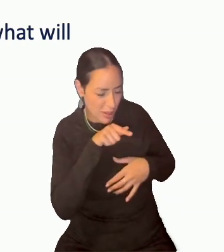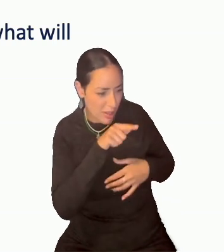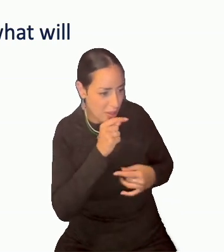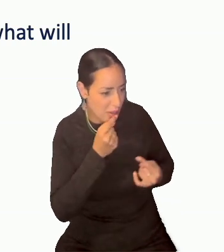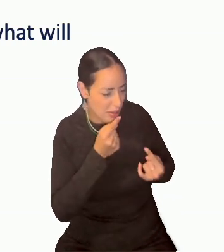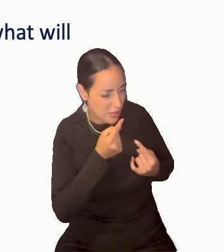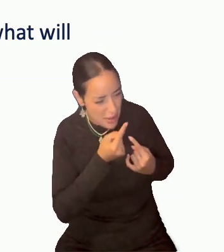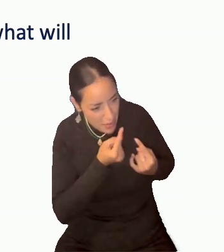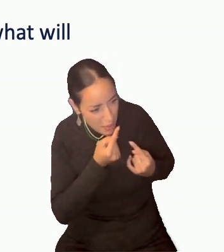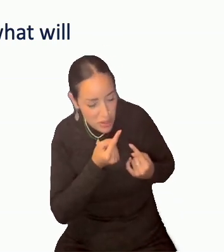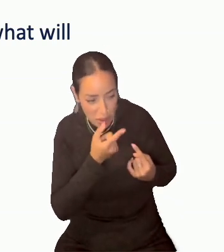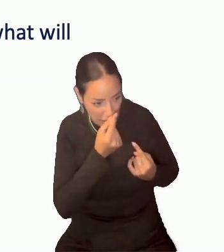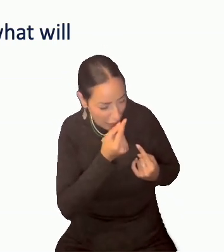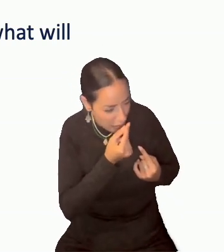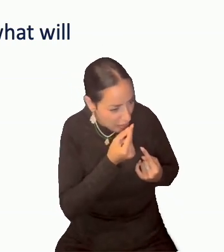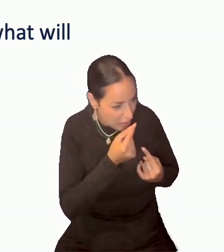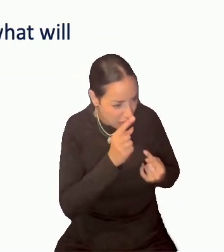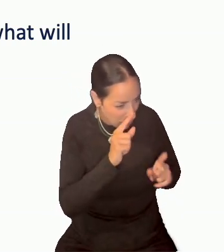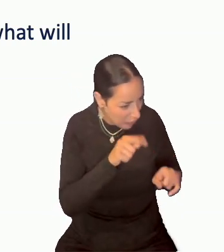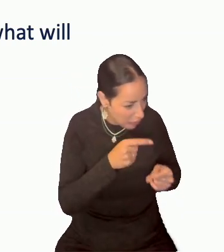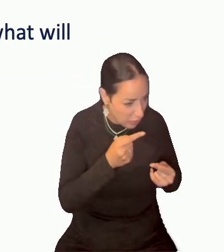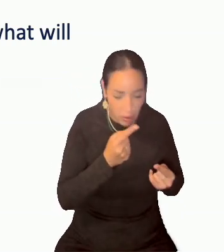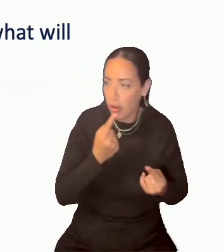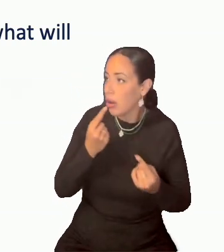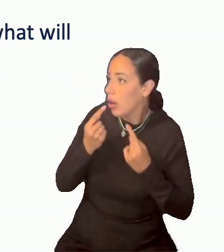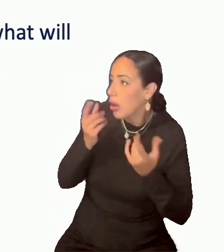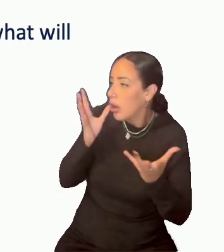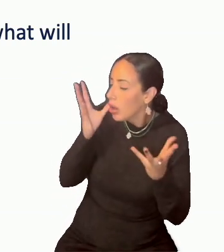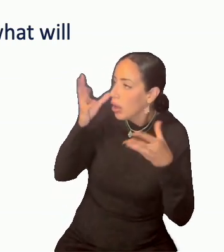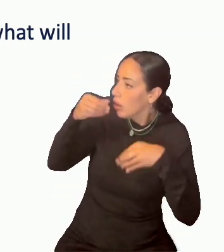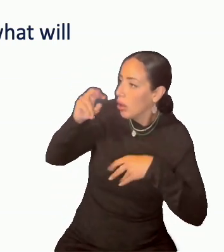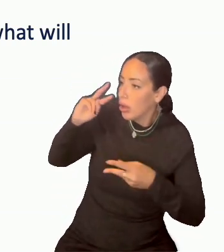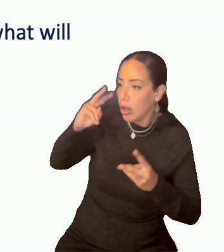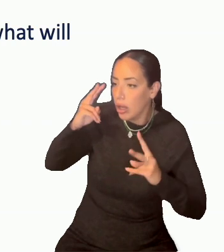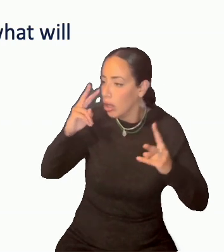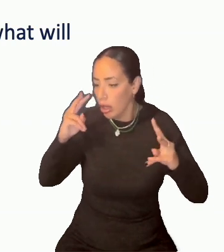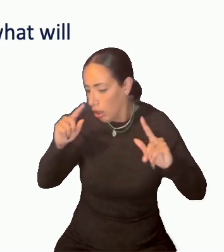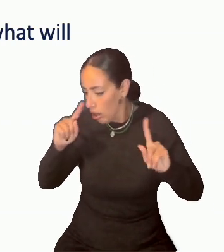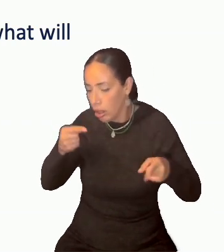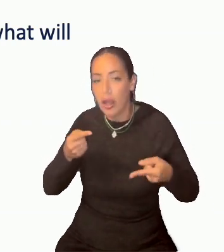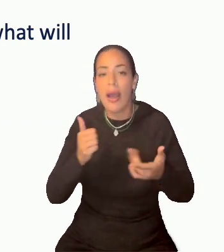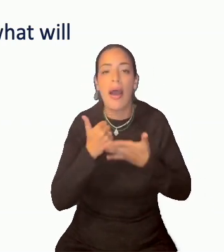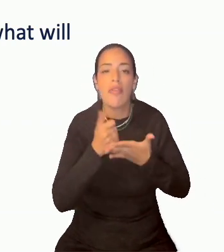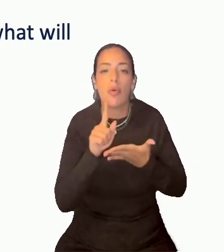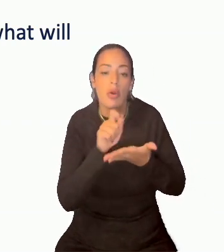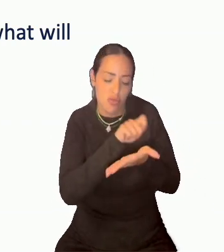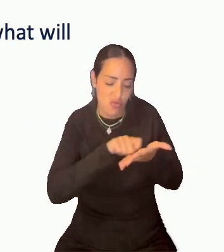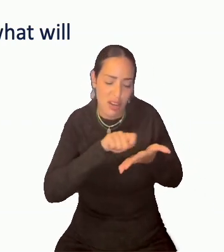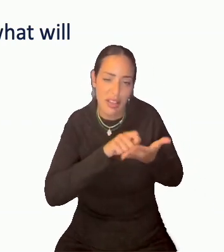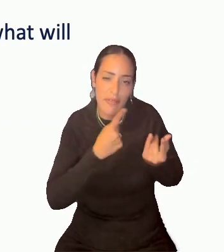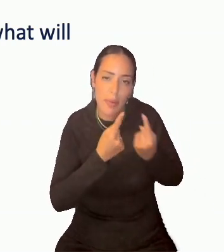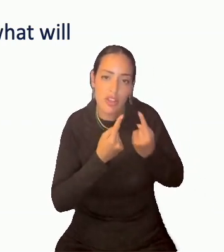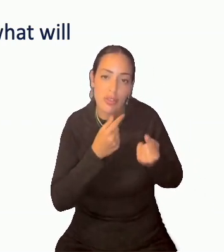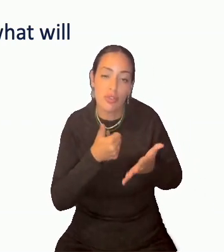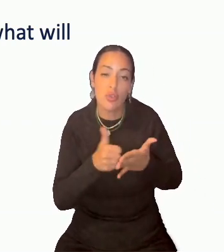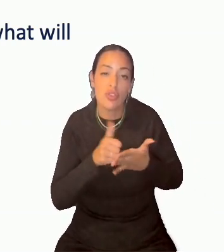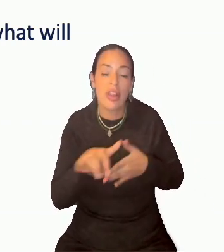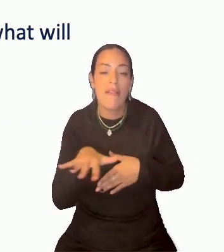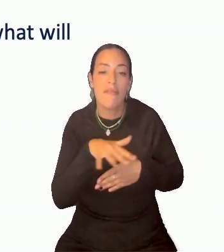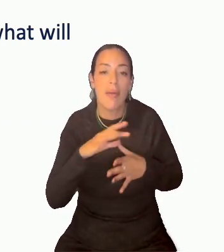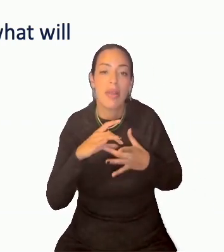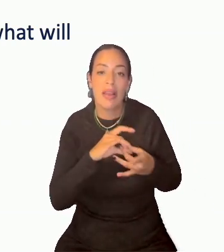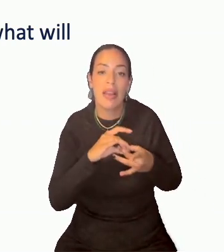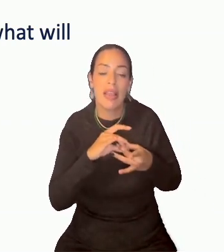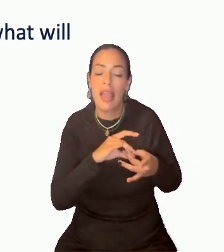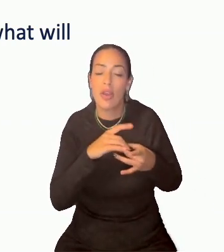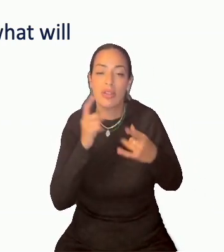to retain and process this information, it can be really helpful to write it down so that they have it for reference. Often family liaison officers